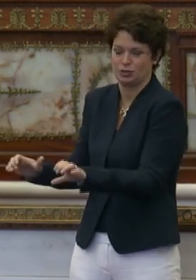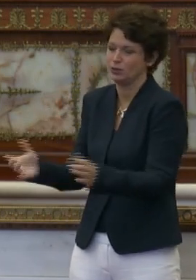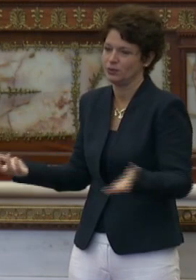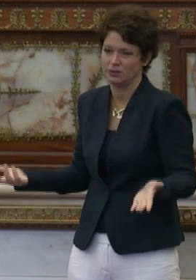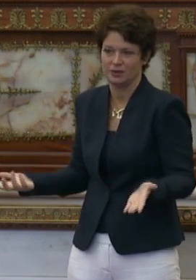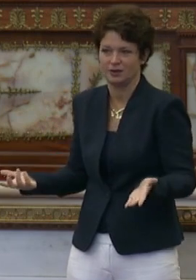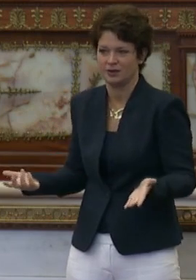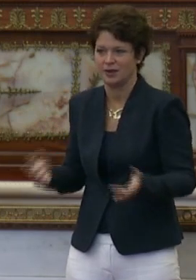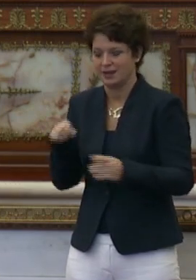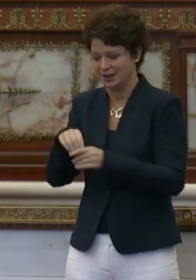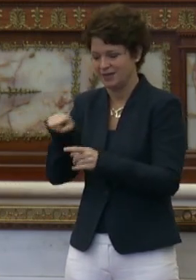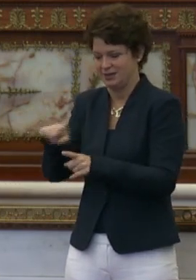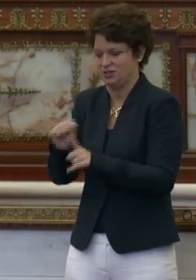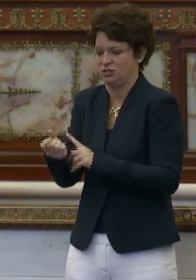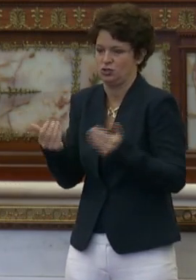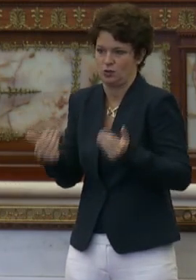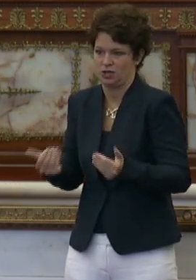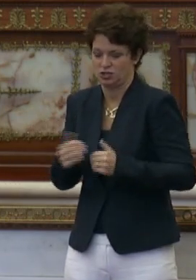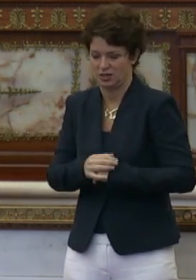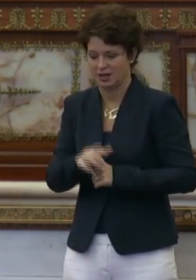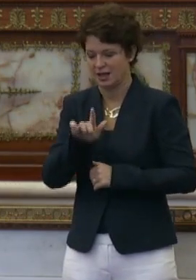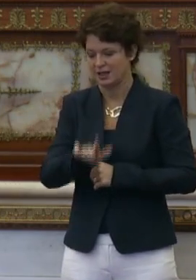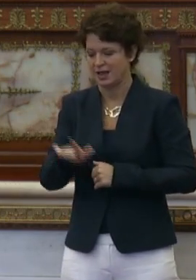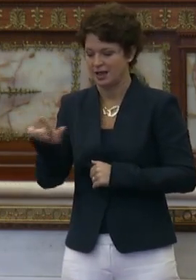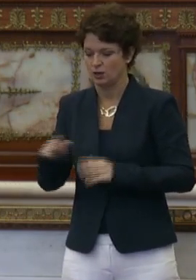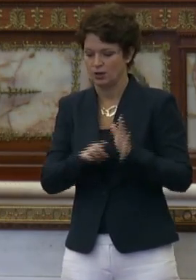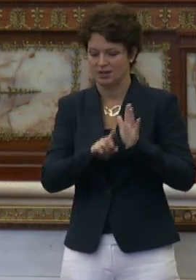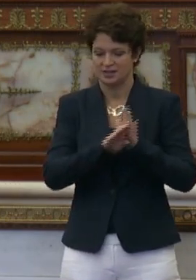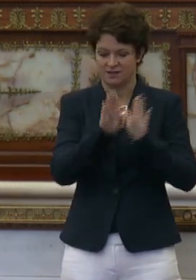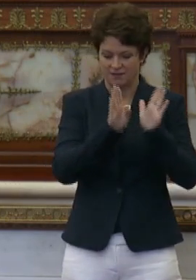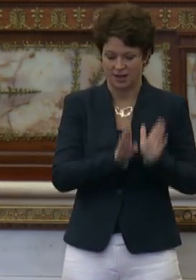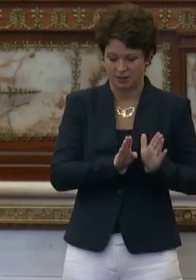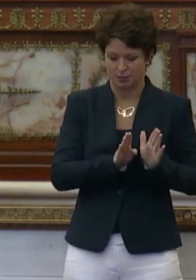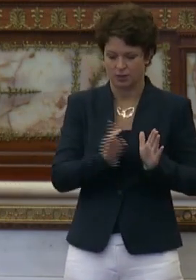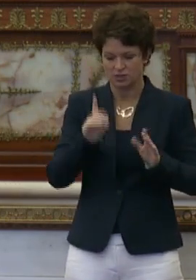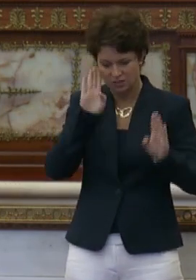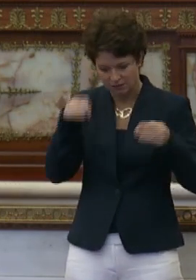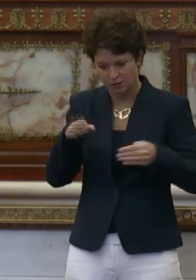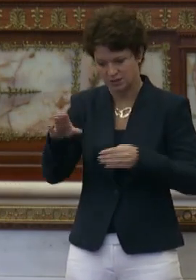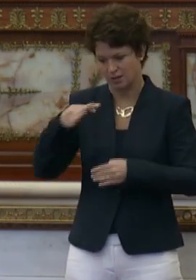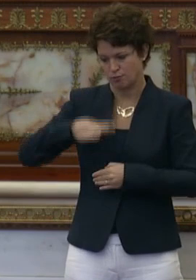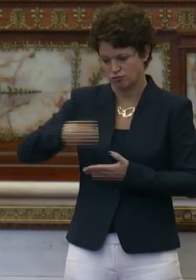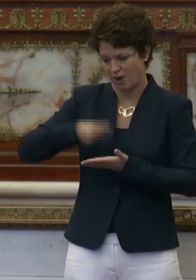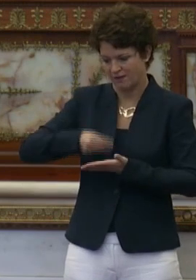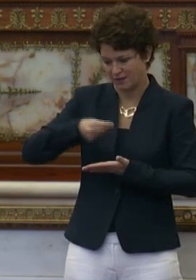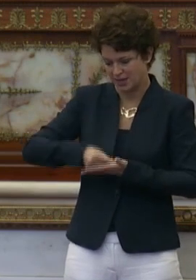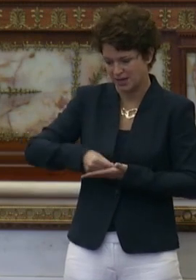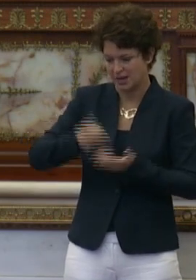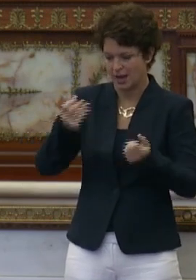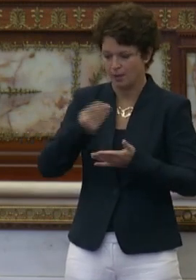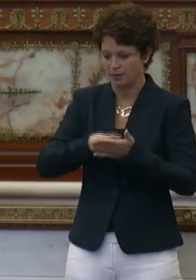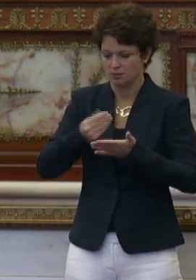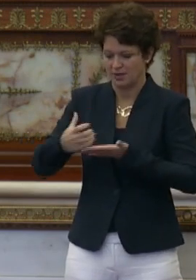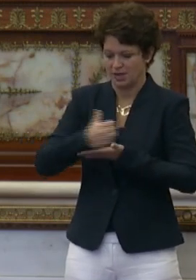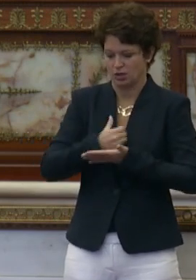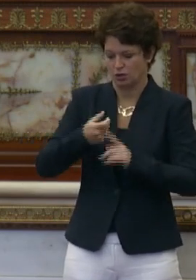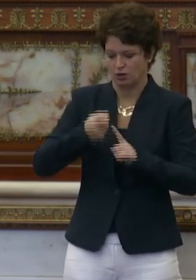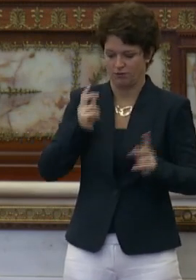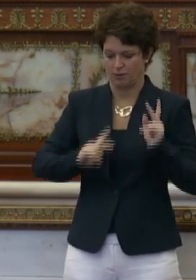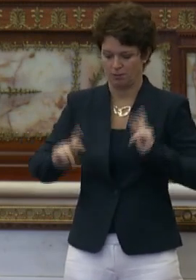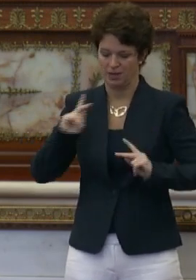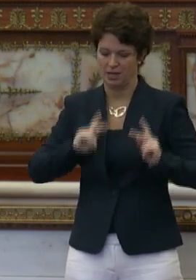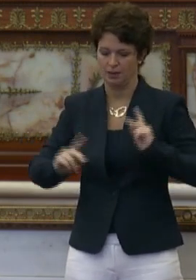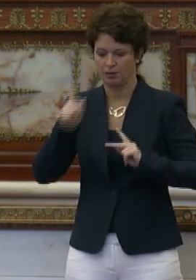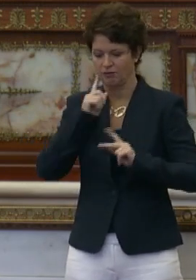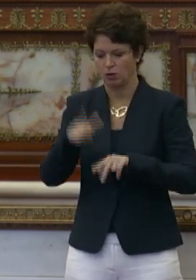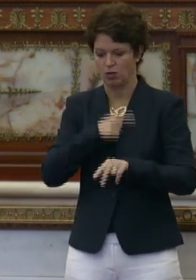this situation. Landlords and developers have been focused on their profits and how much money they can make off of people for